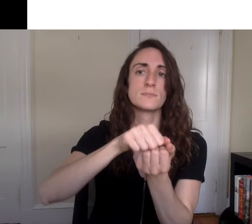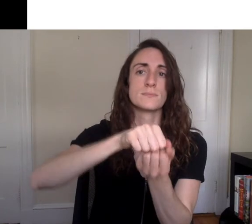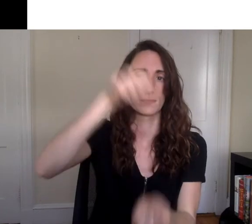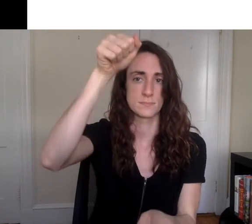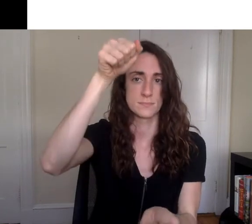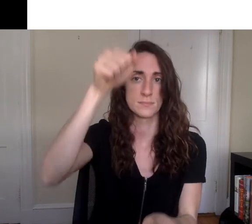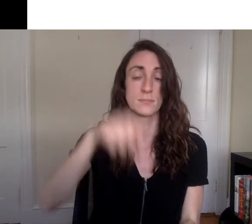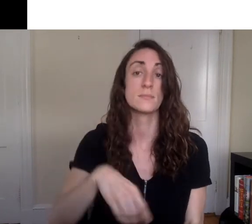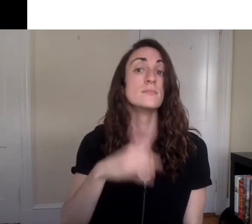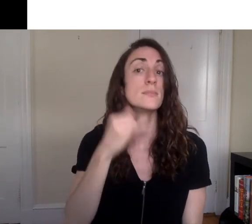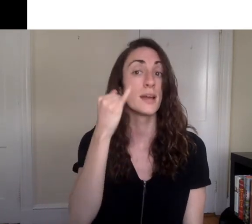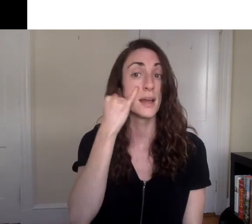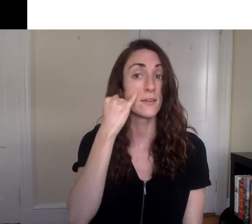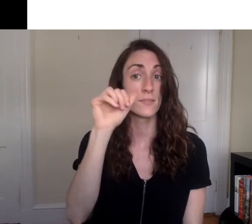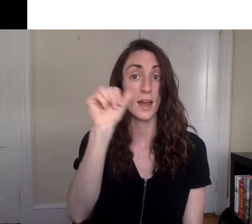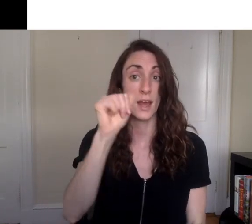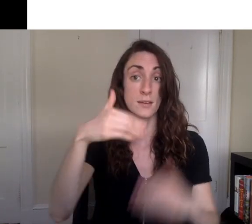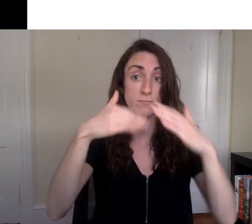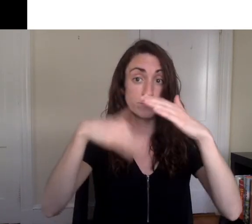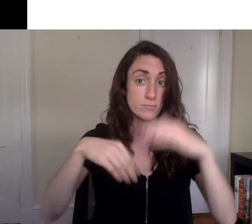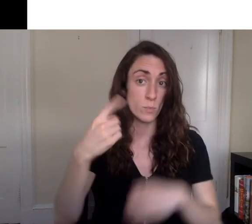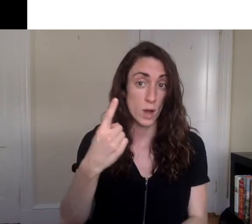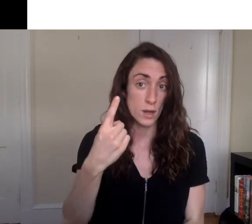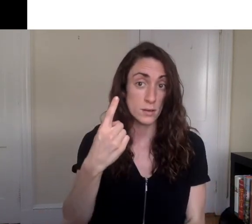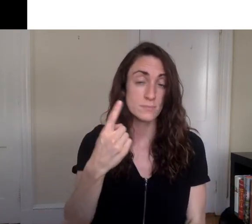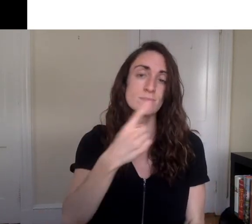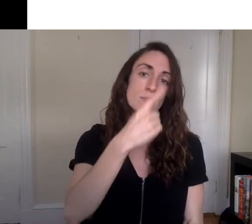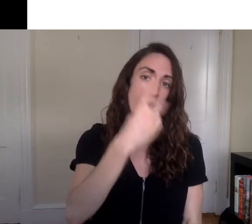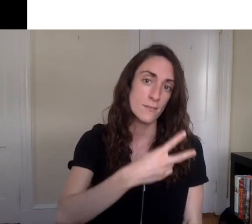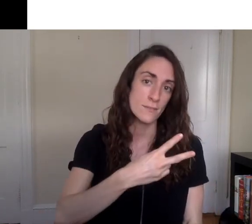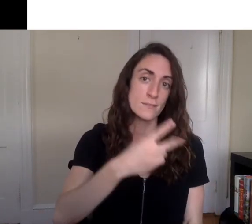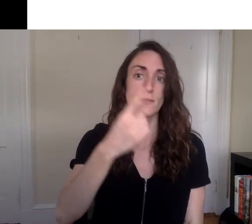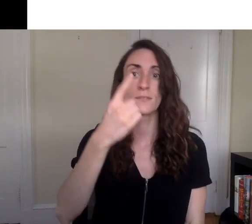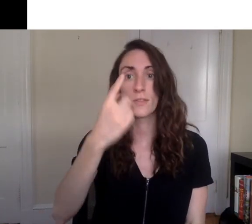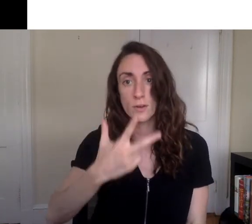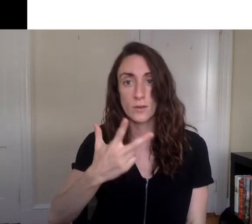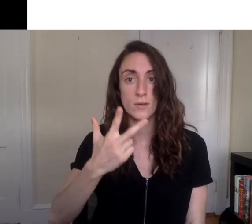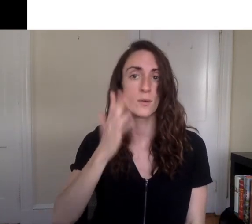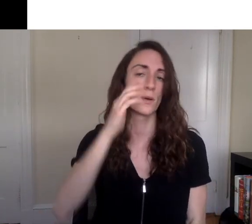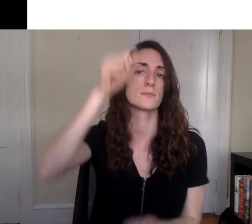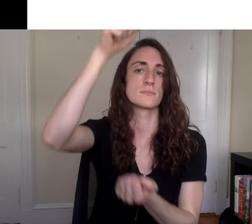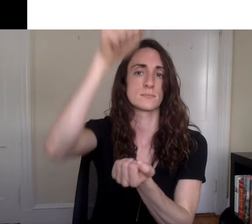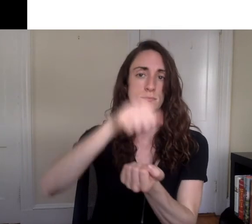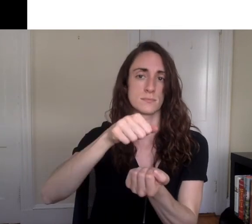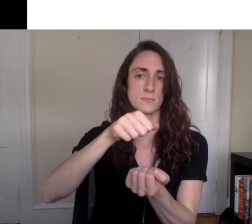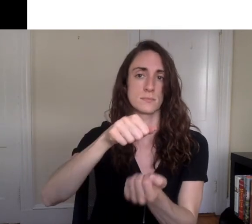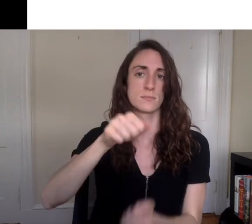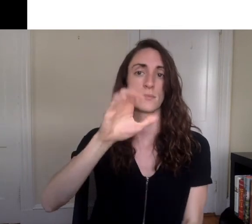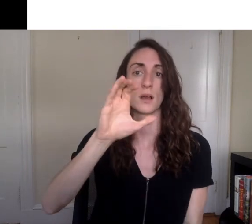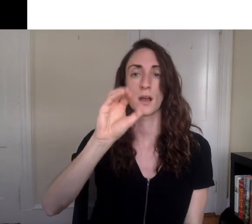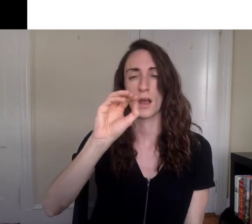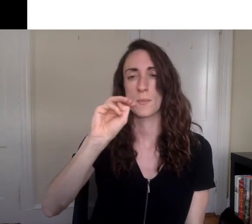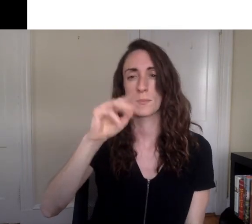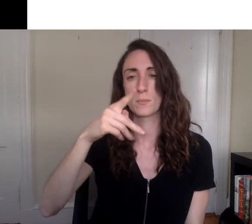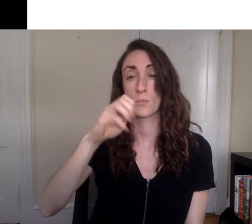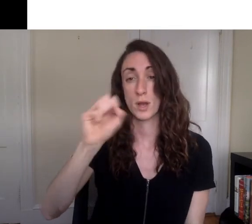stretched. If a is less than 1, like a half or a third, then the graph will be compressed vertically. It'll be squished